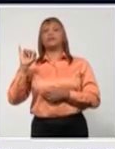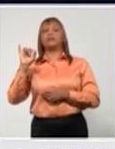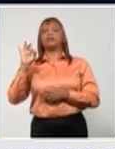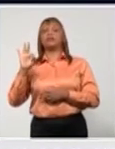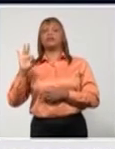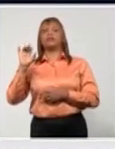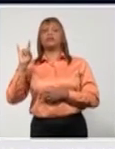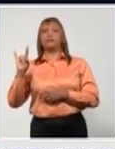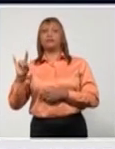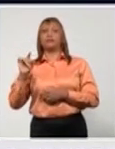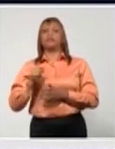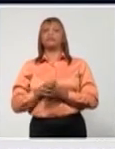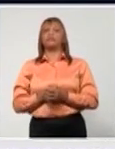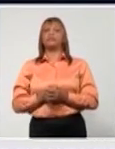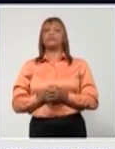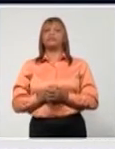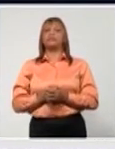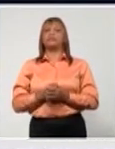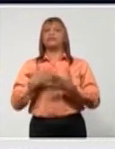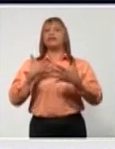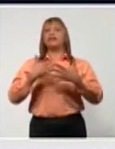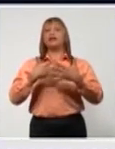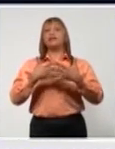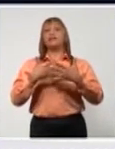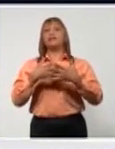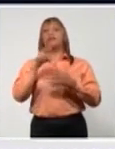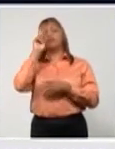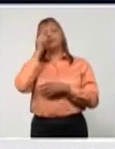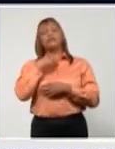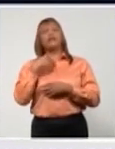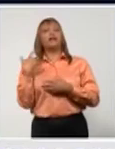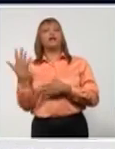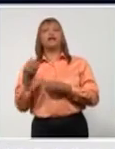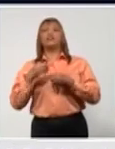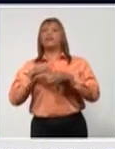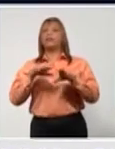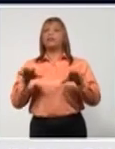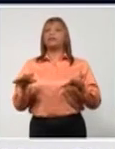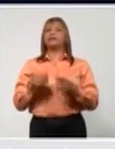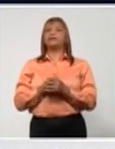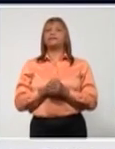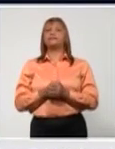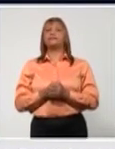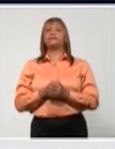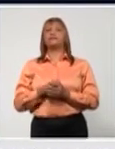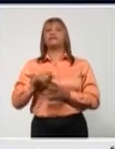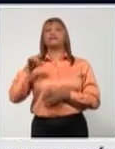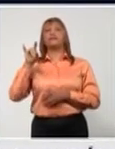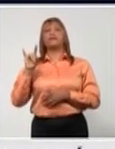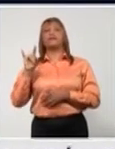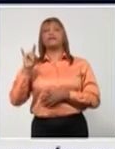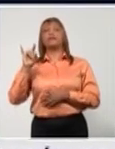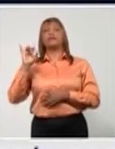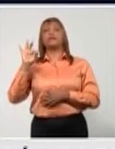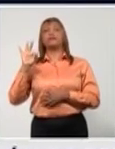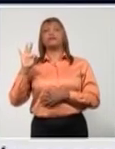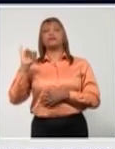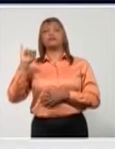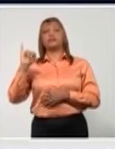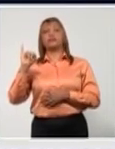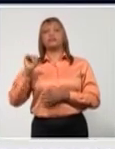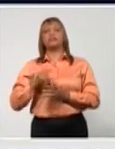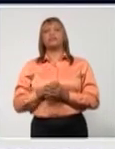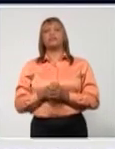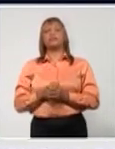Medicine Institute, 93 in the Genetic Engineering and Biotechnology Center Lab, and 84 in the Civil